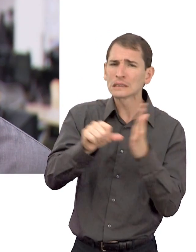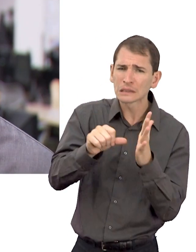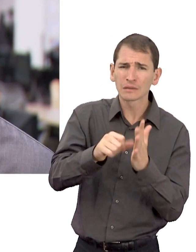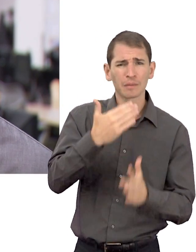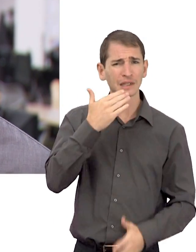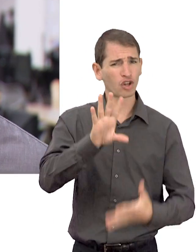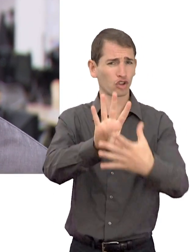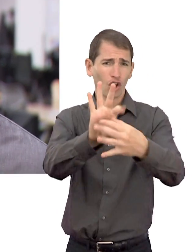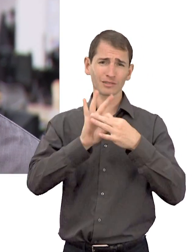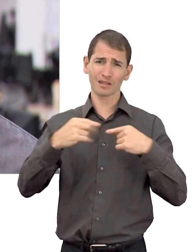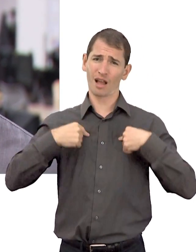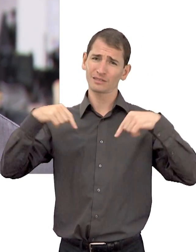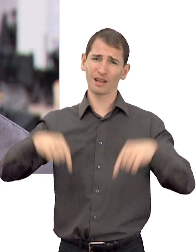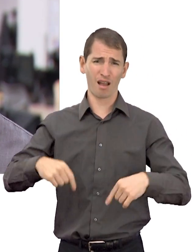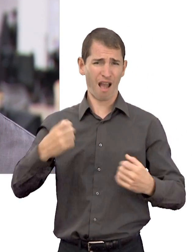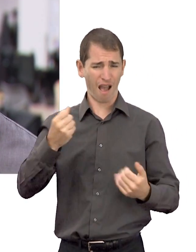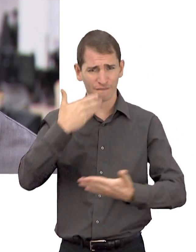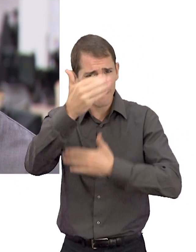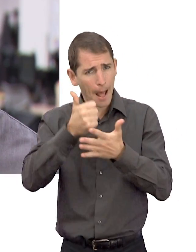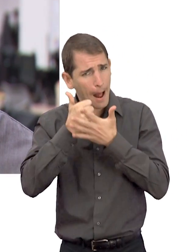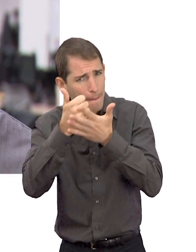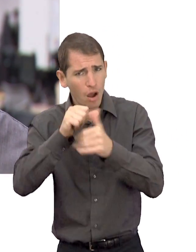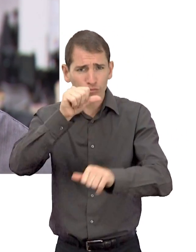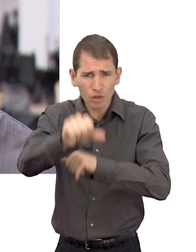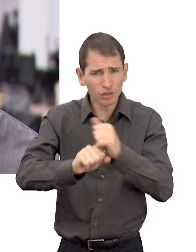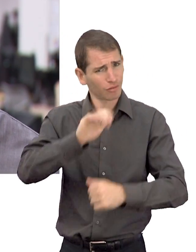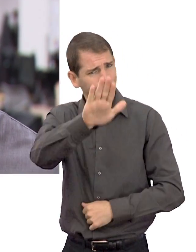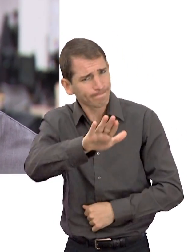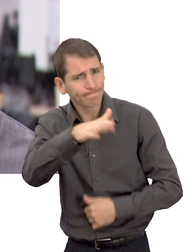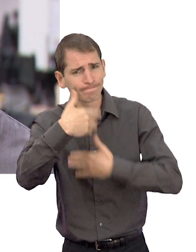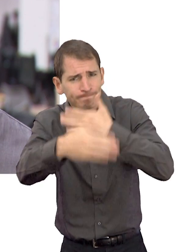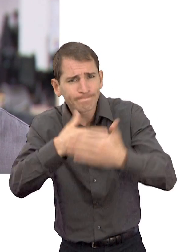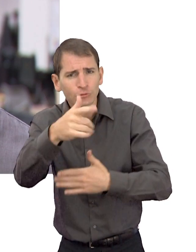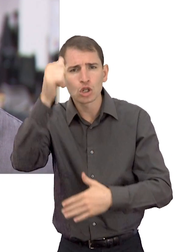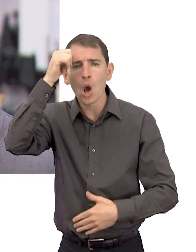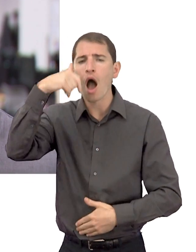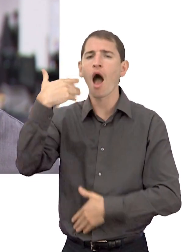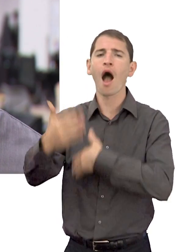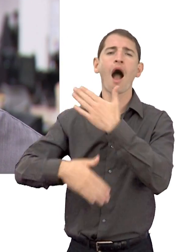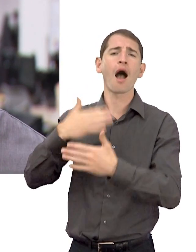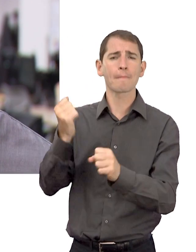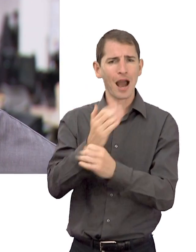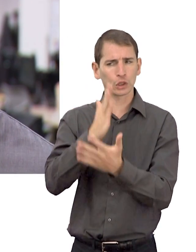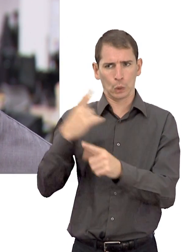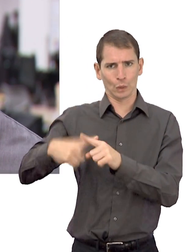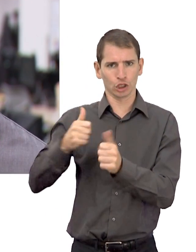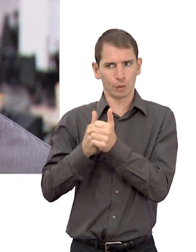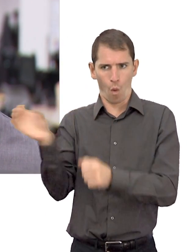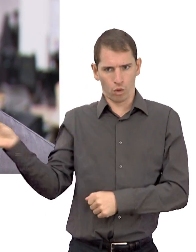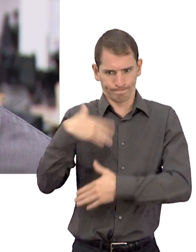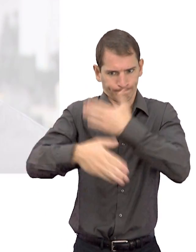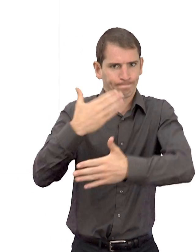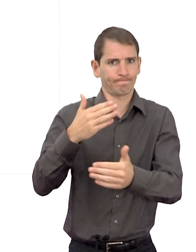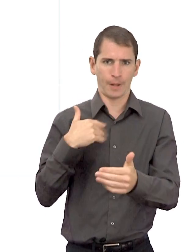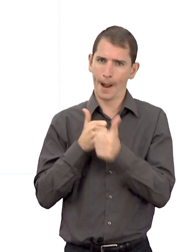help them along with the process and reassure them on what they need to do and the next steps they need to take throughout the process, just to make sure that they get their support in place as quickly as